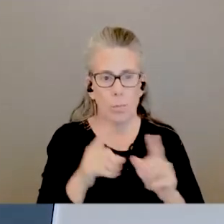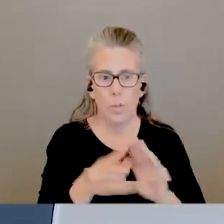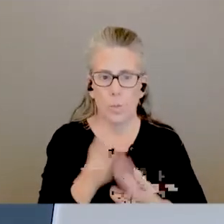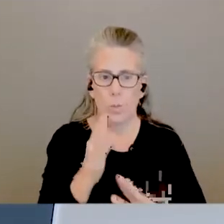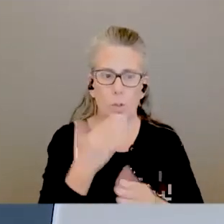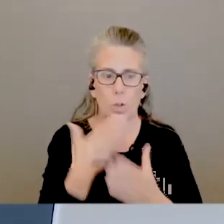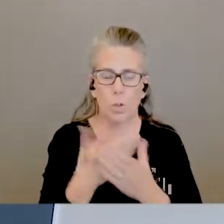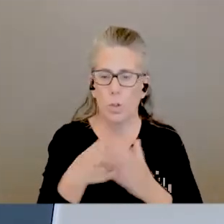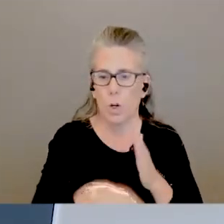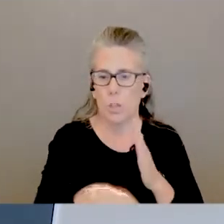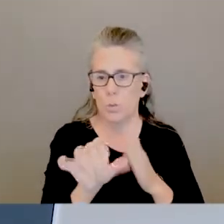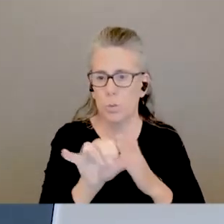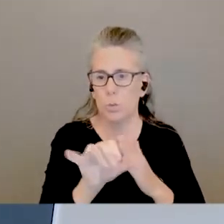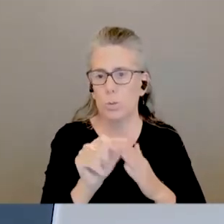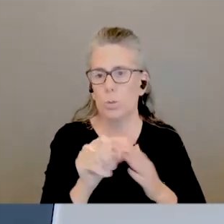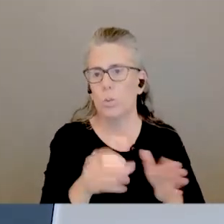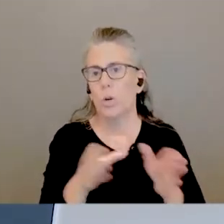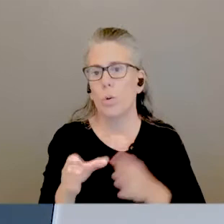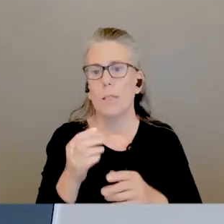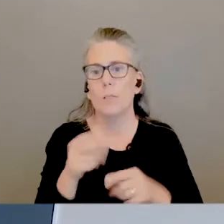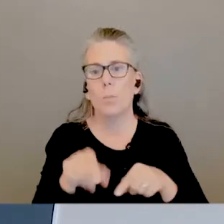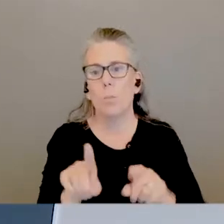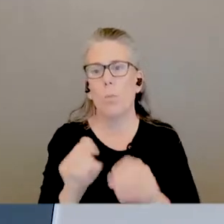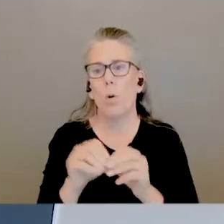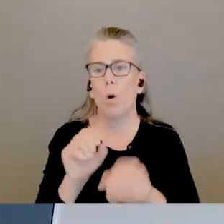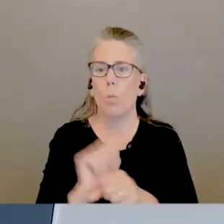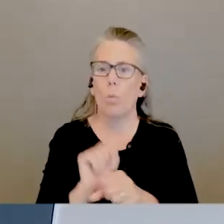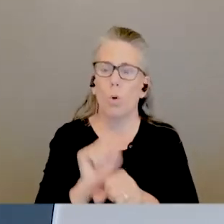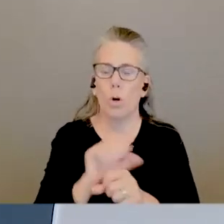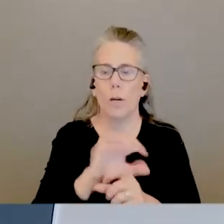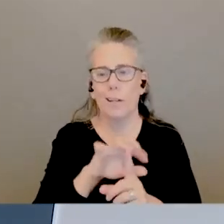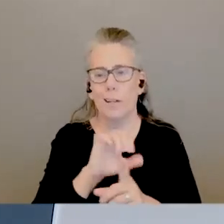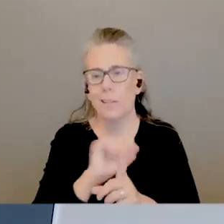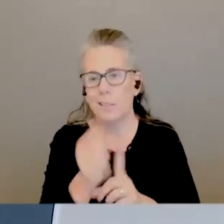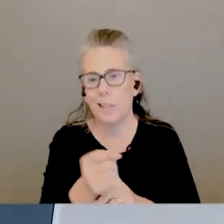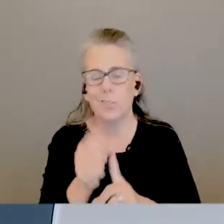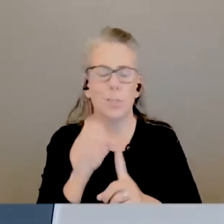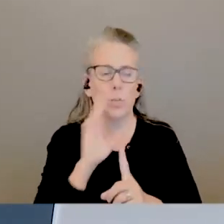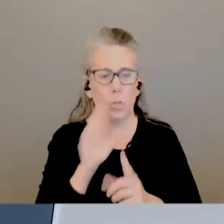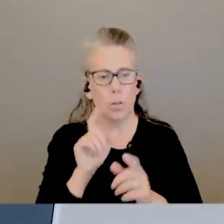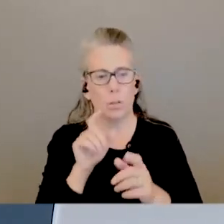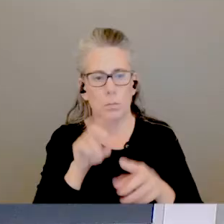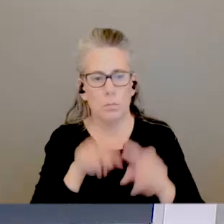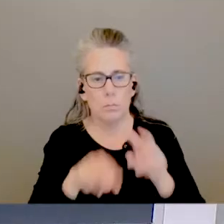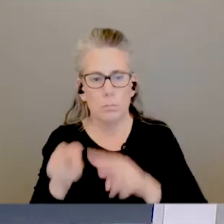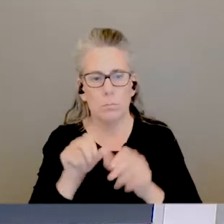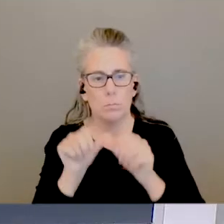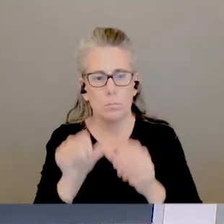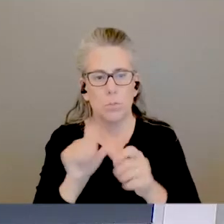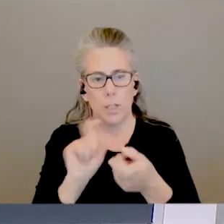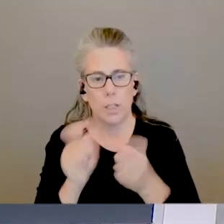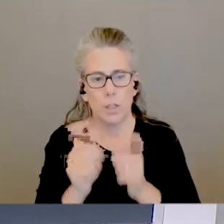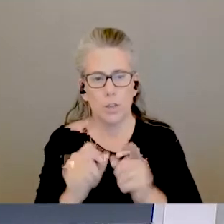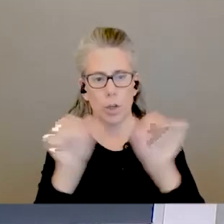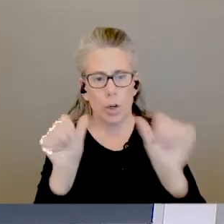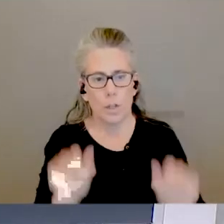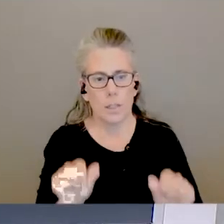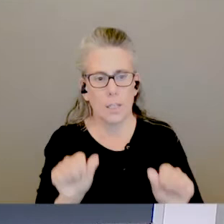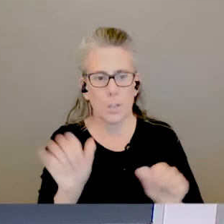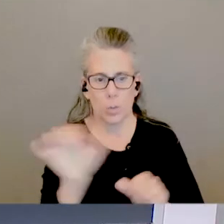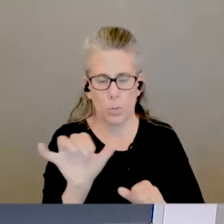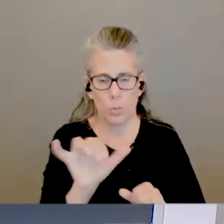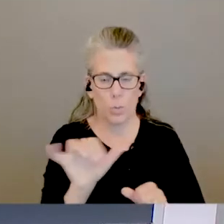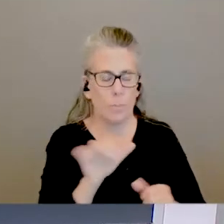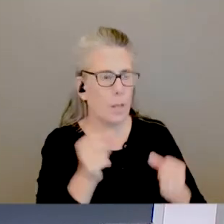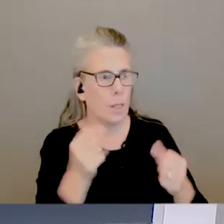as more use cases emerge, we're going to have to iterate on the architecture and the design of our service. Yeah, definitely a lot of learnings, and I really like